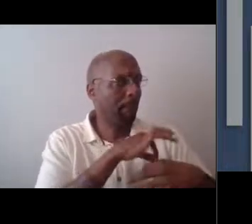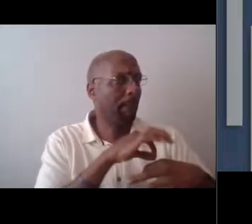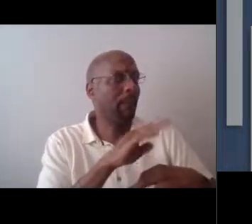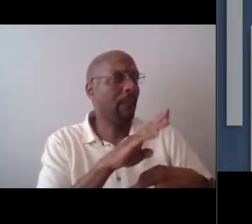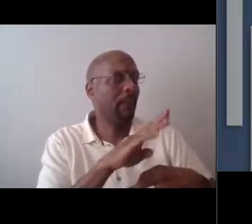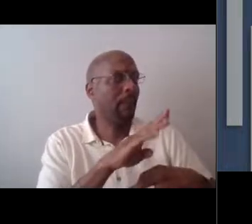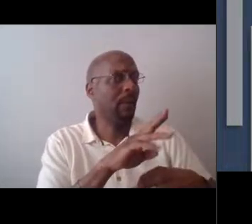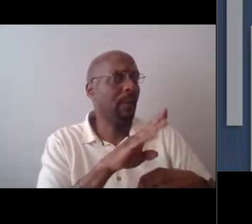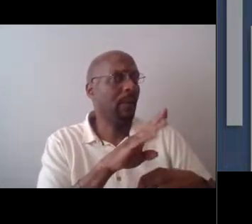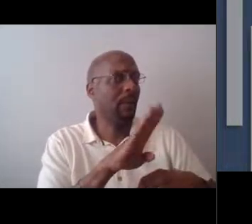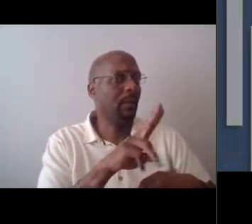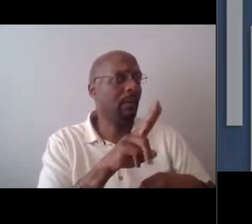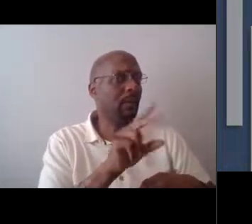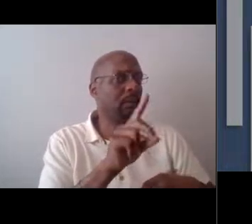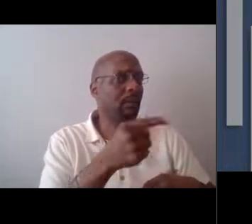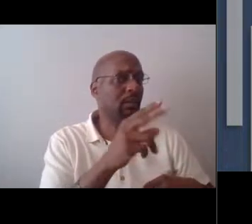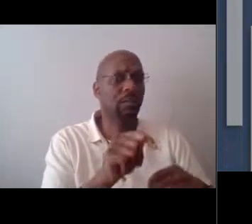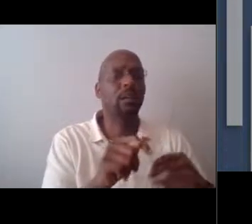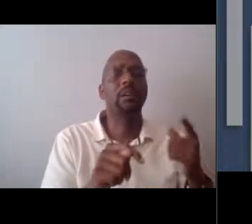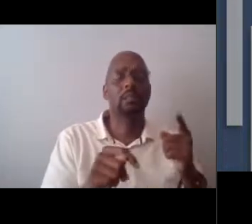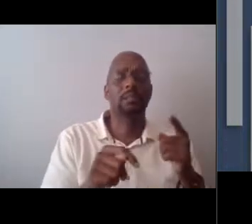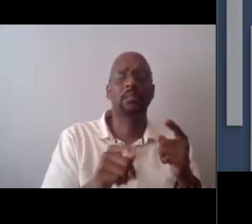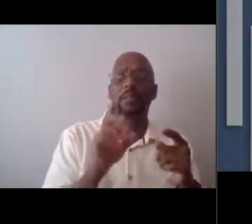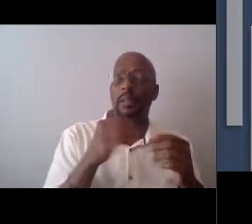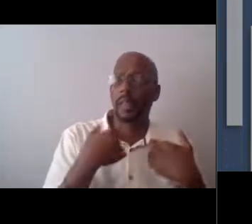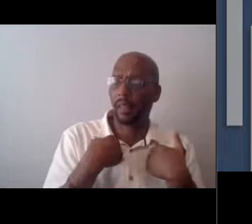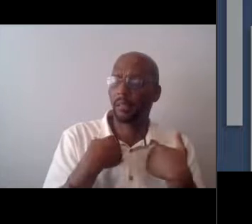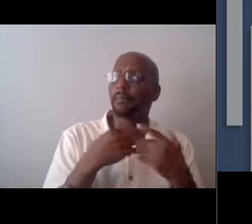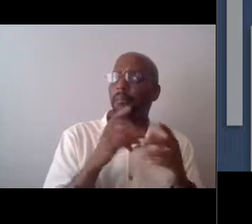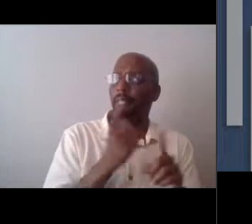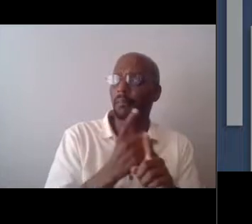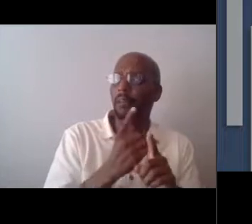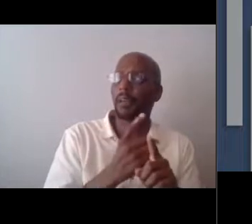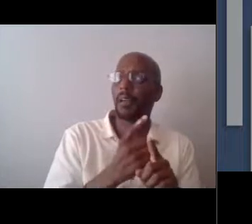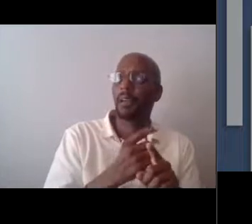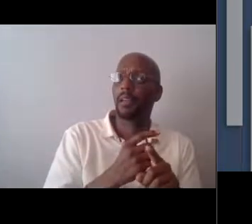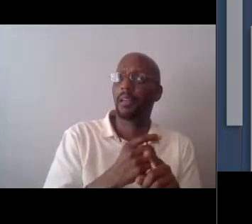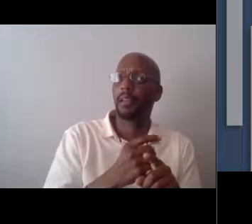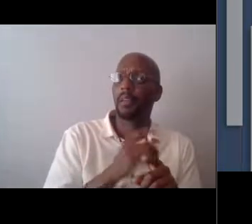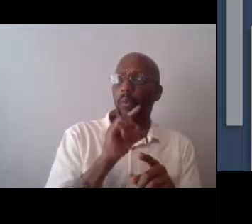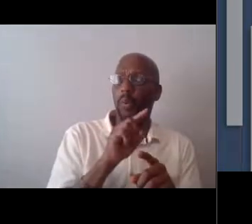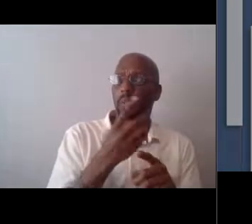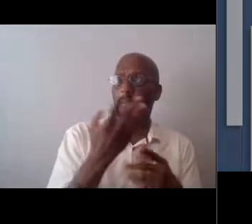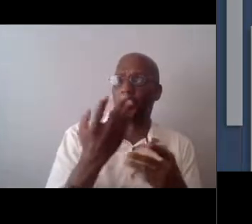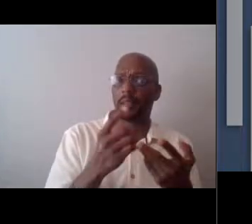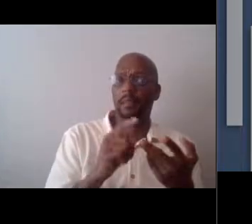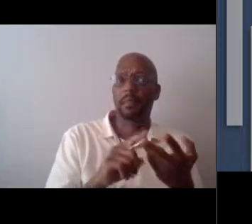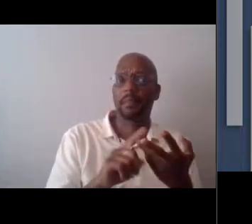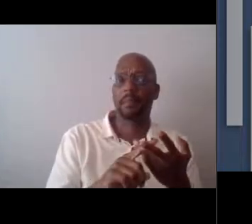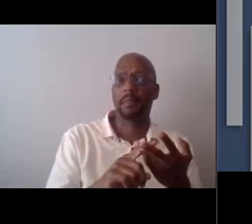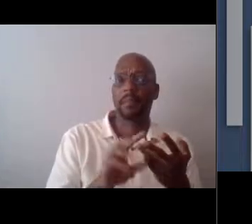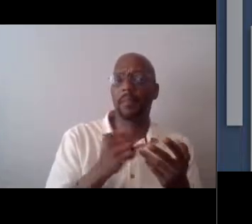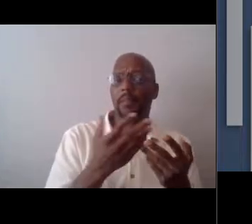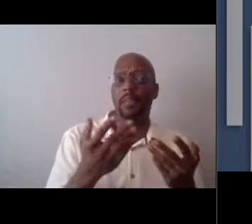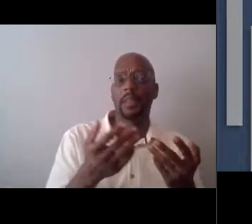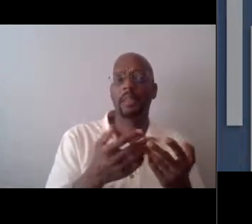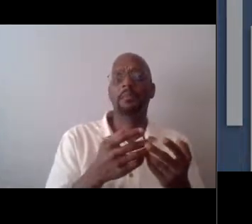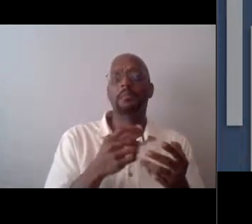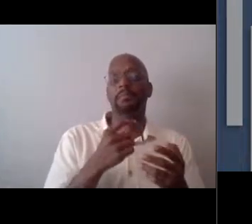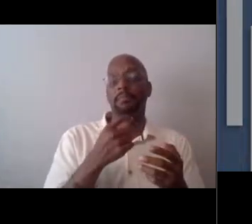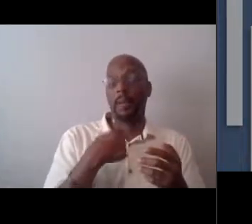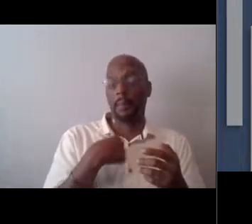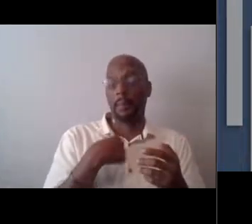when Rancho Palos Verdes pops up, it doesn't make a lot of sense. So that's one thing. But also, I got to tell you that